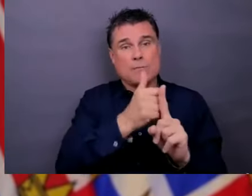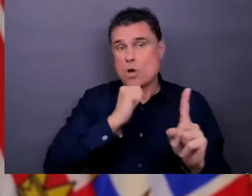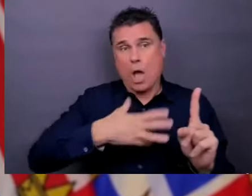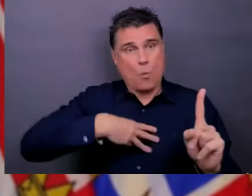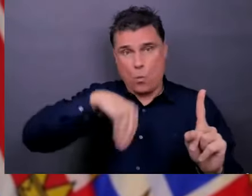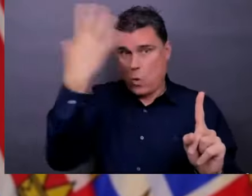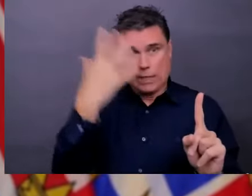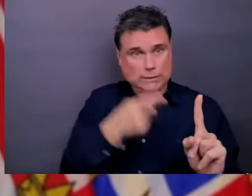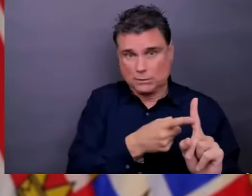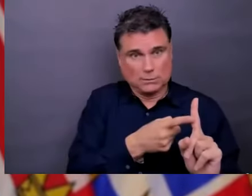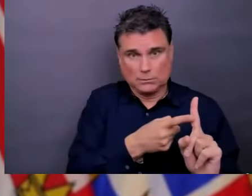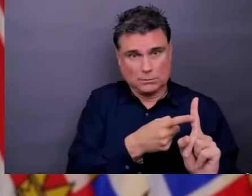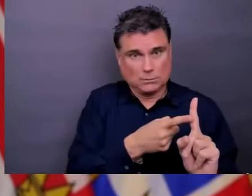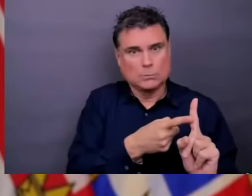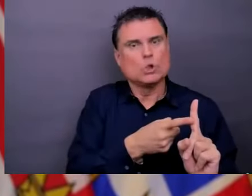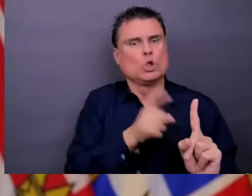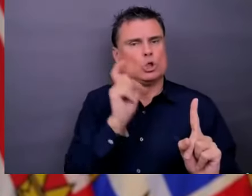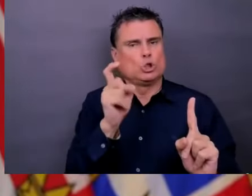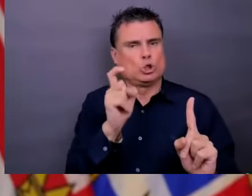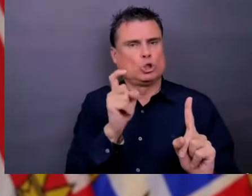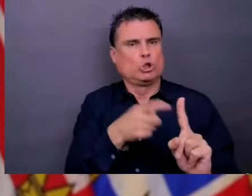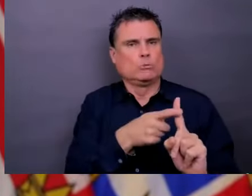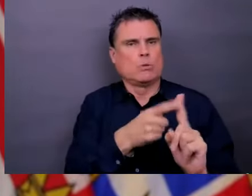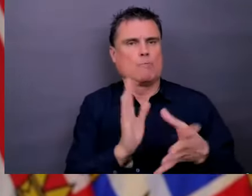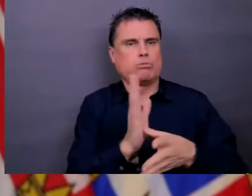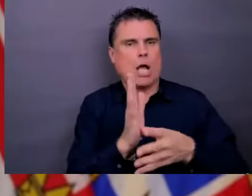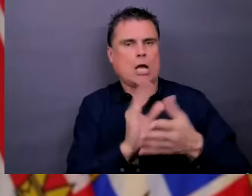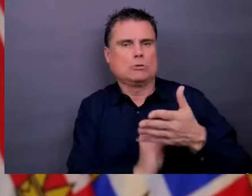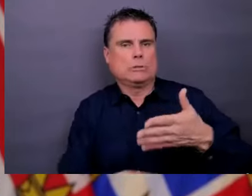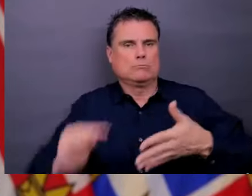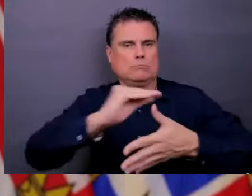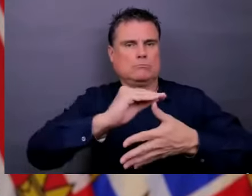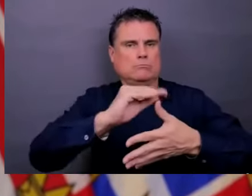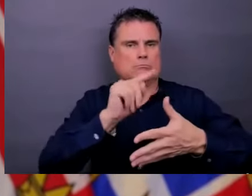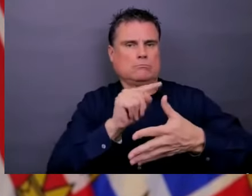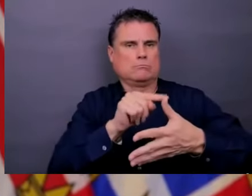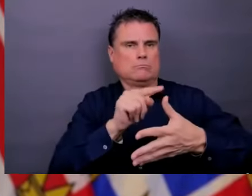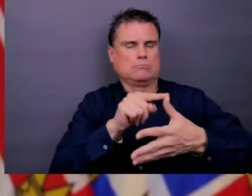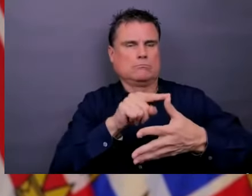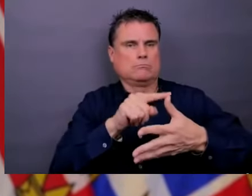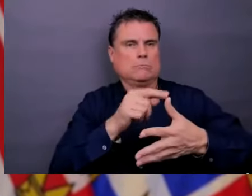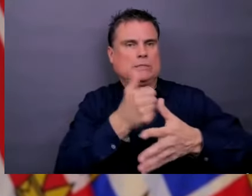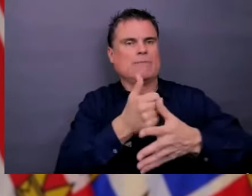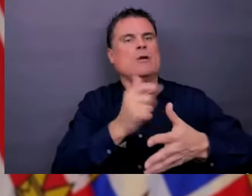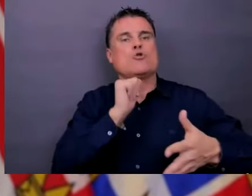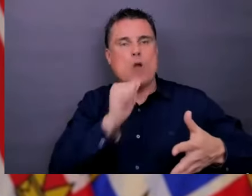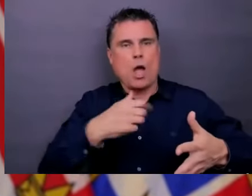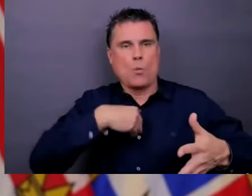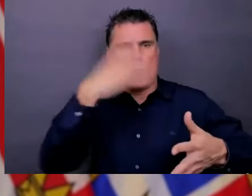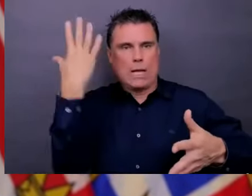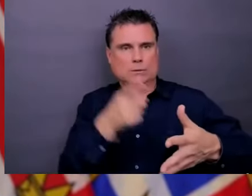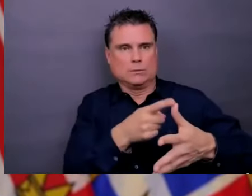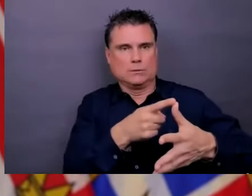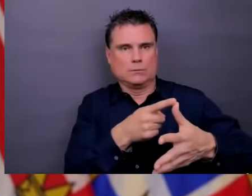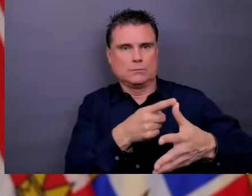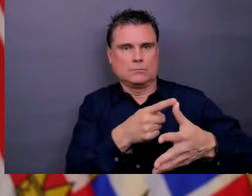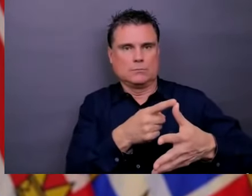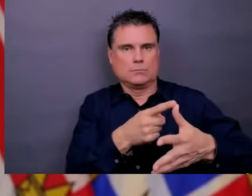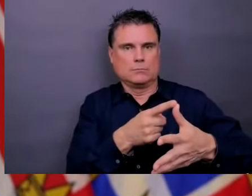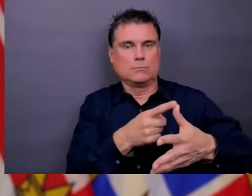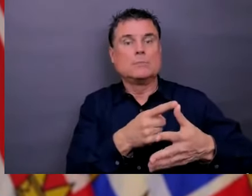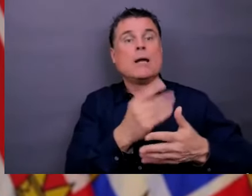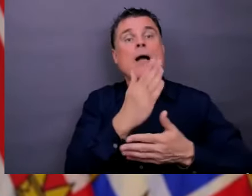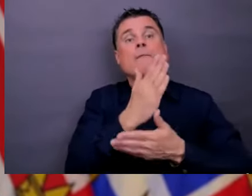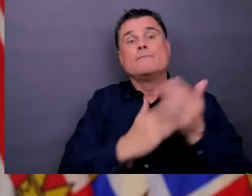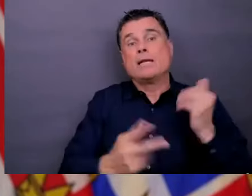and no. These are important considerations, and we've had ongoing discussions with NACI and with my colleagues across the country. And